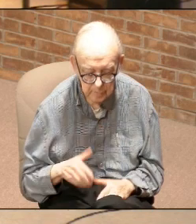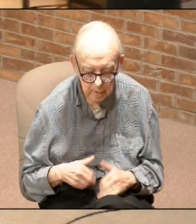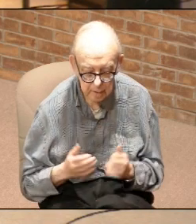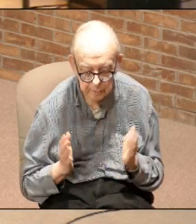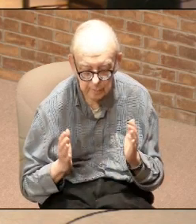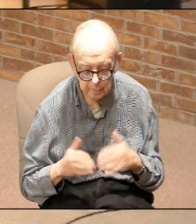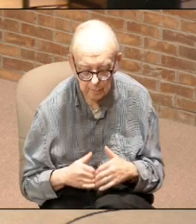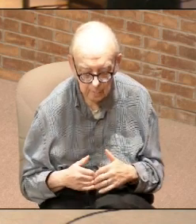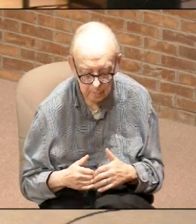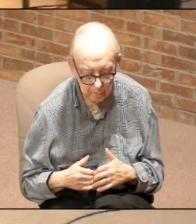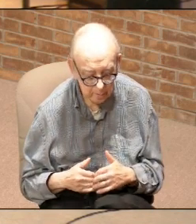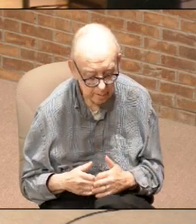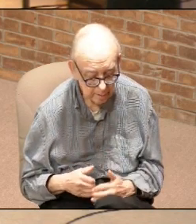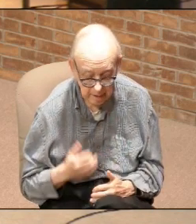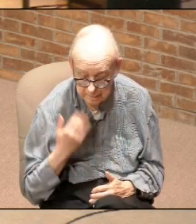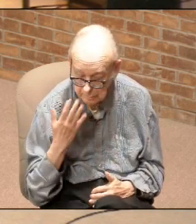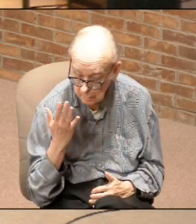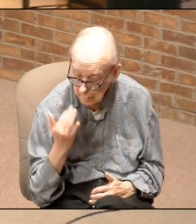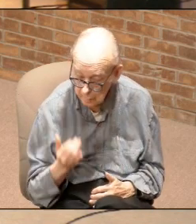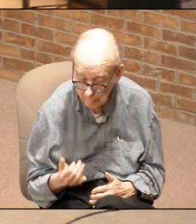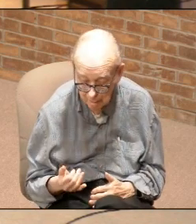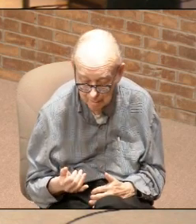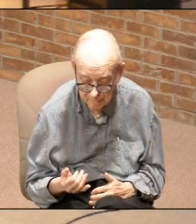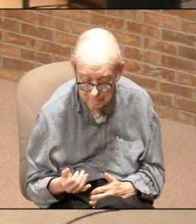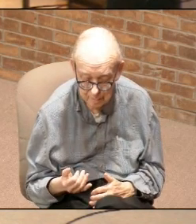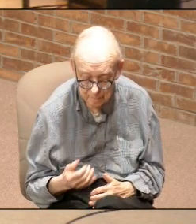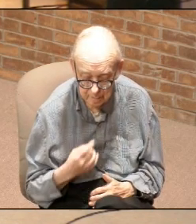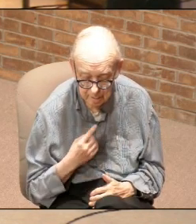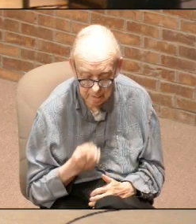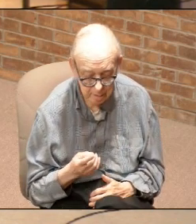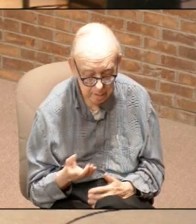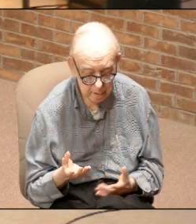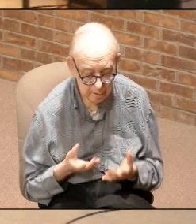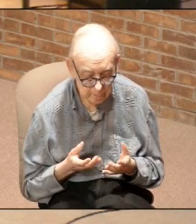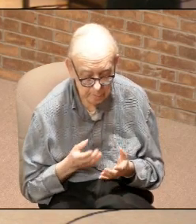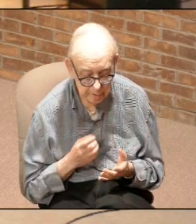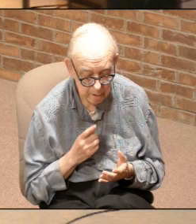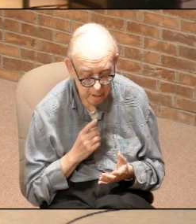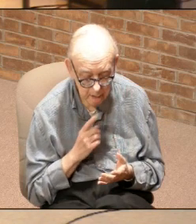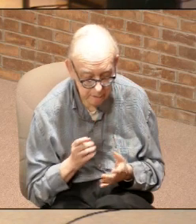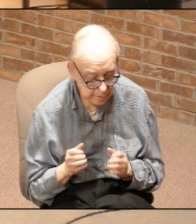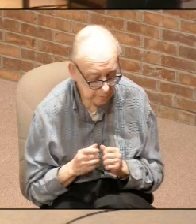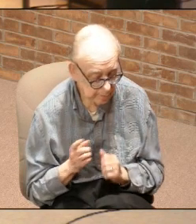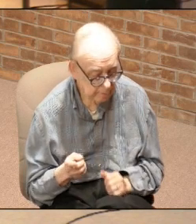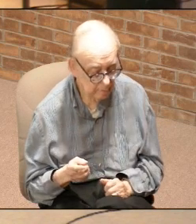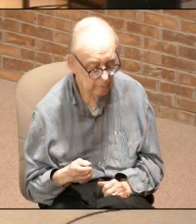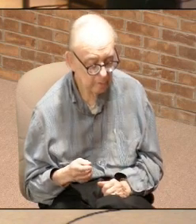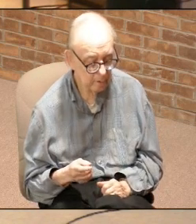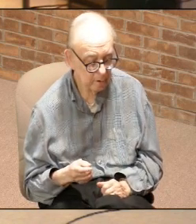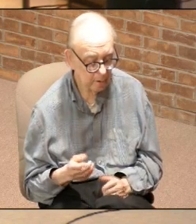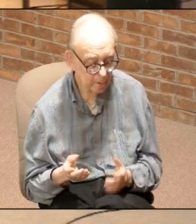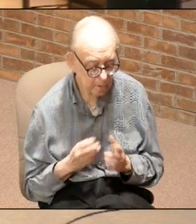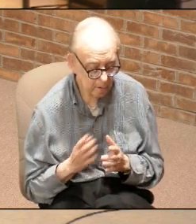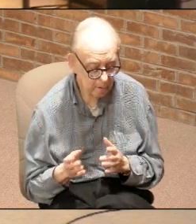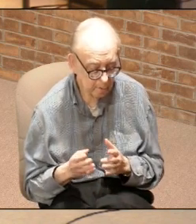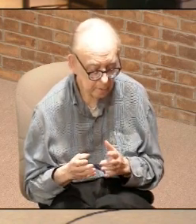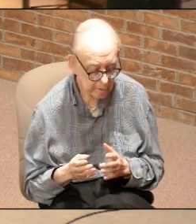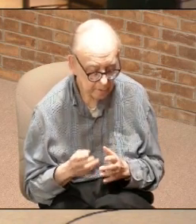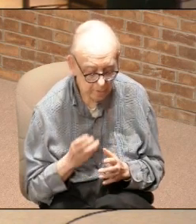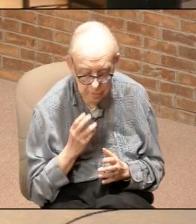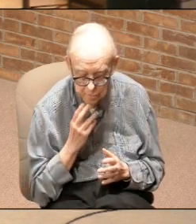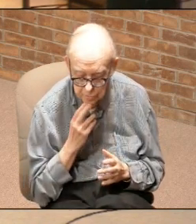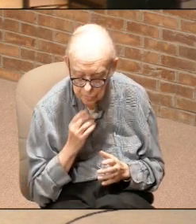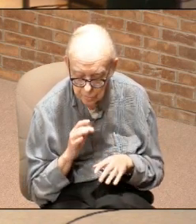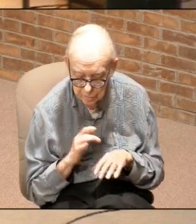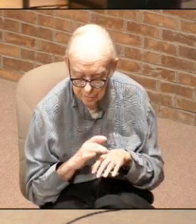apart i have no idea why and i say do you want me to be honest with you or you want me to sugarcoat it